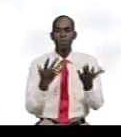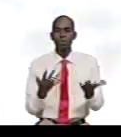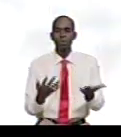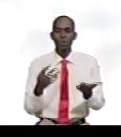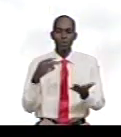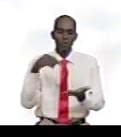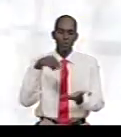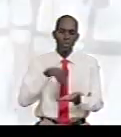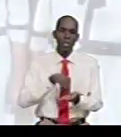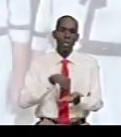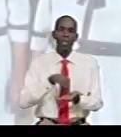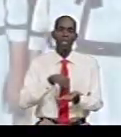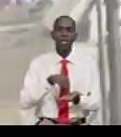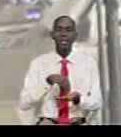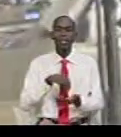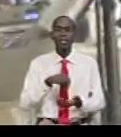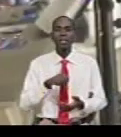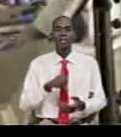Bible